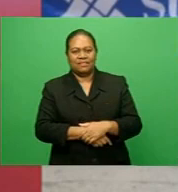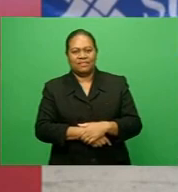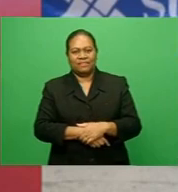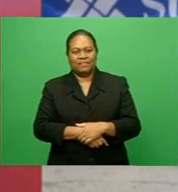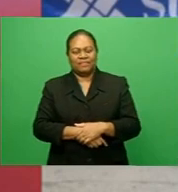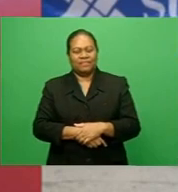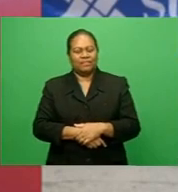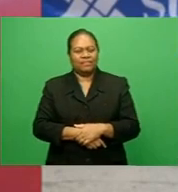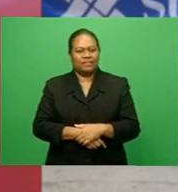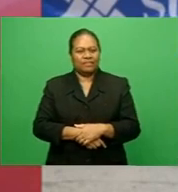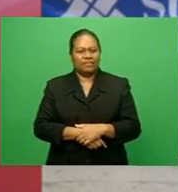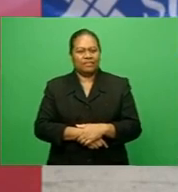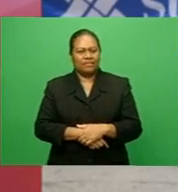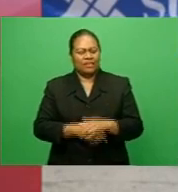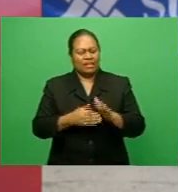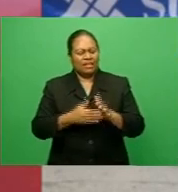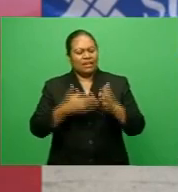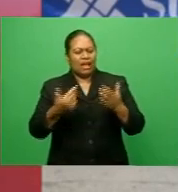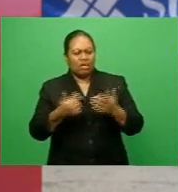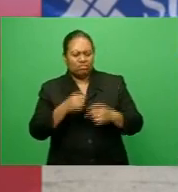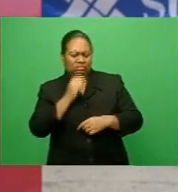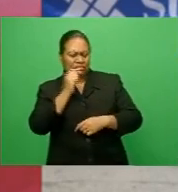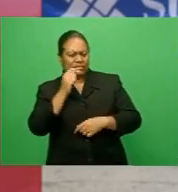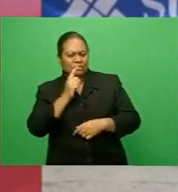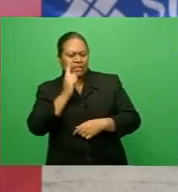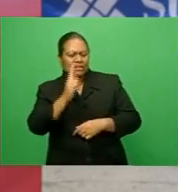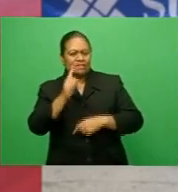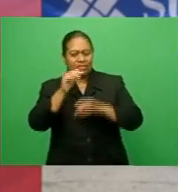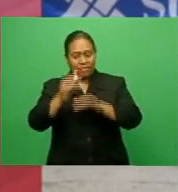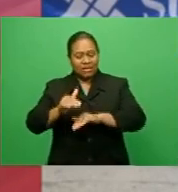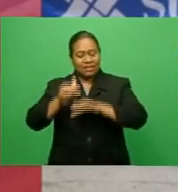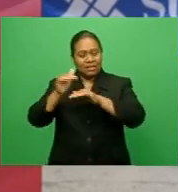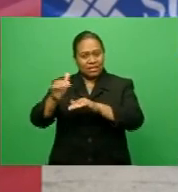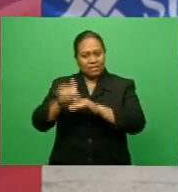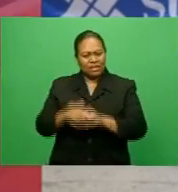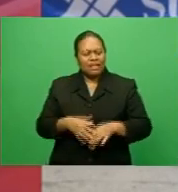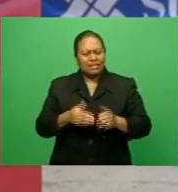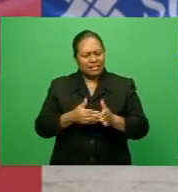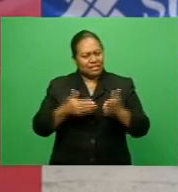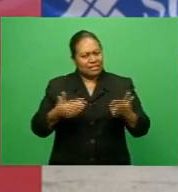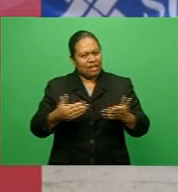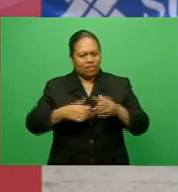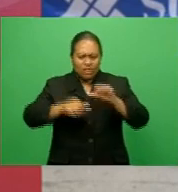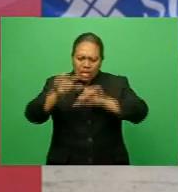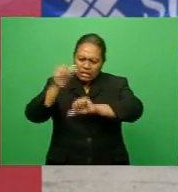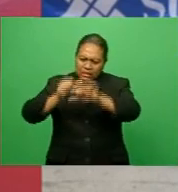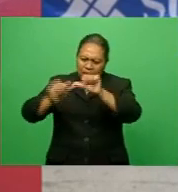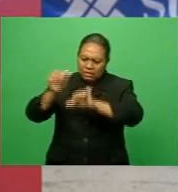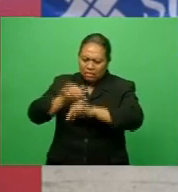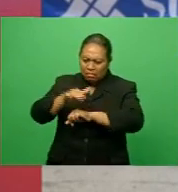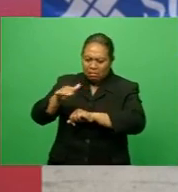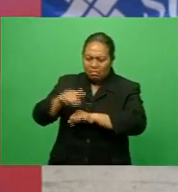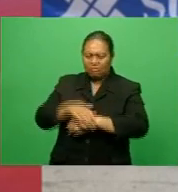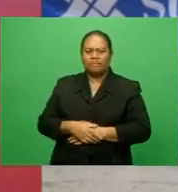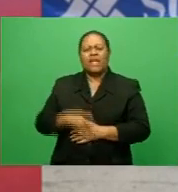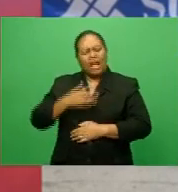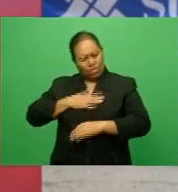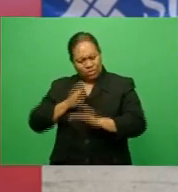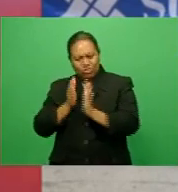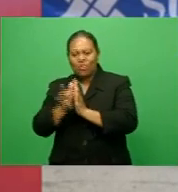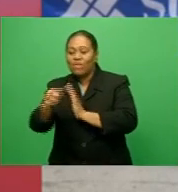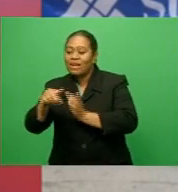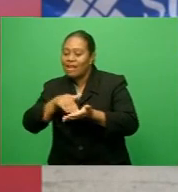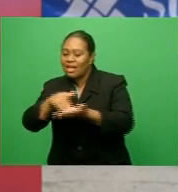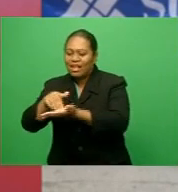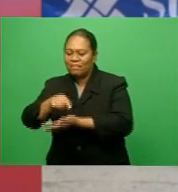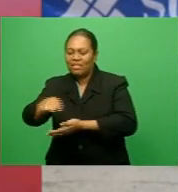I think twice about participating in this kind of assessment, although I want to go and help the party that I